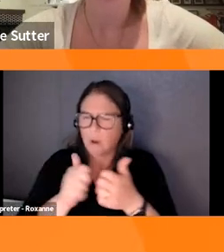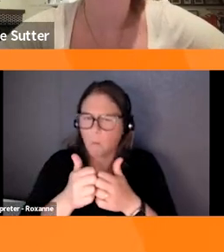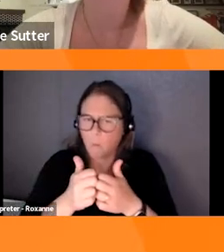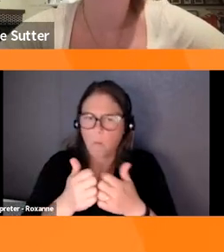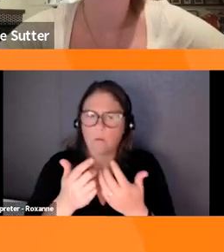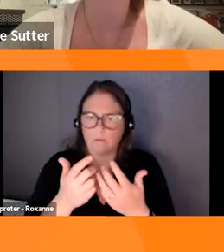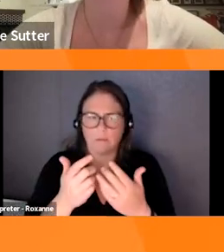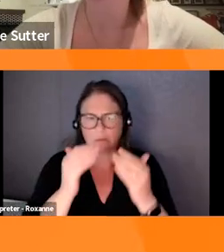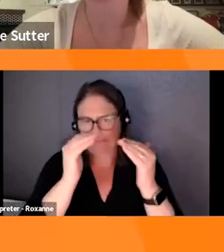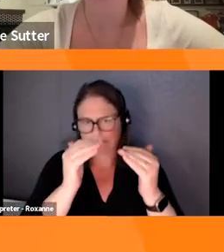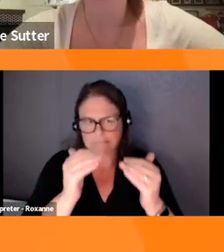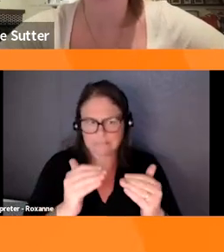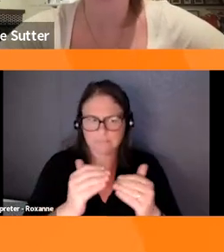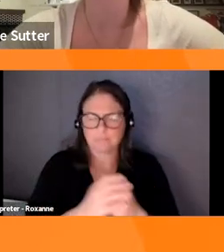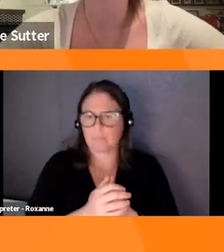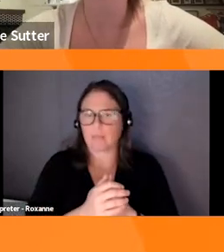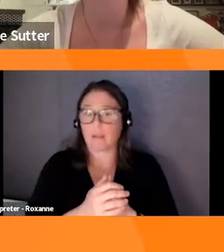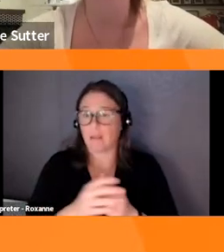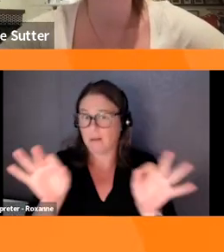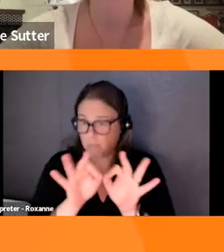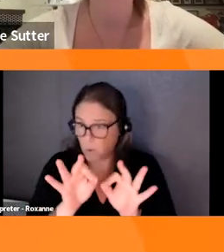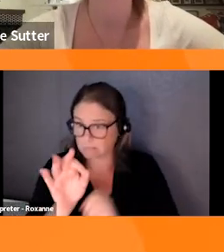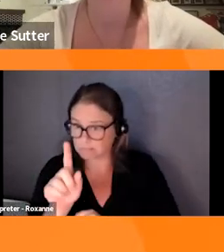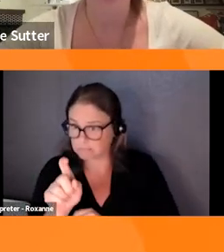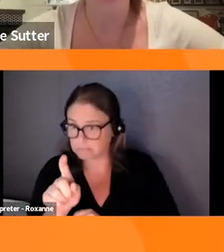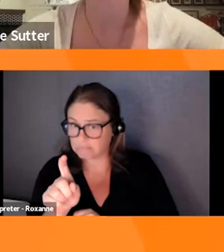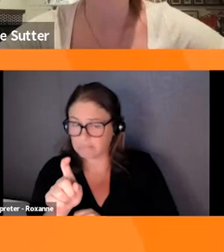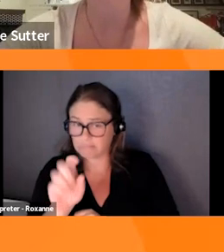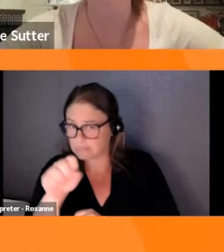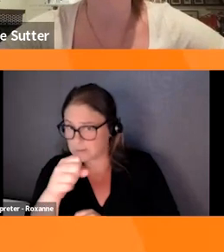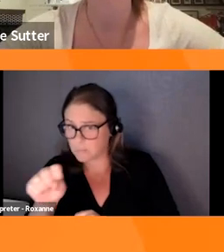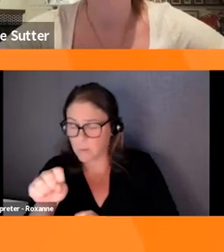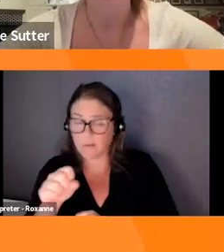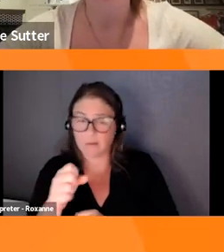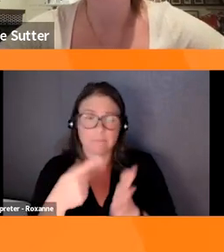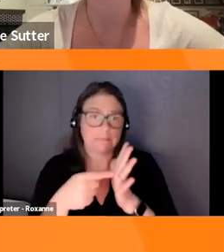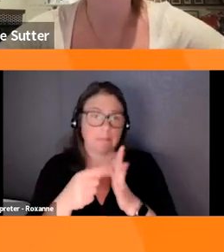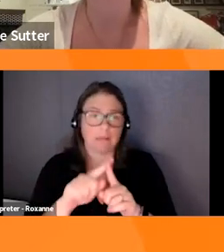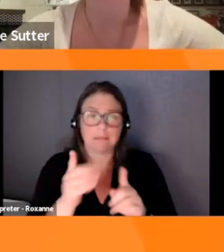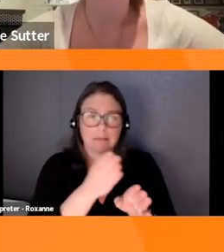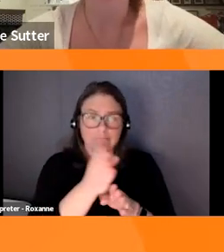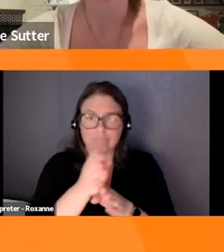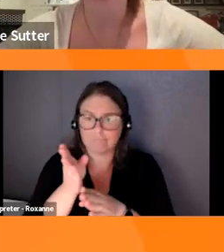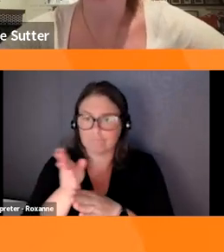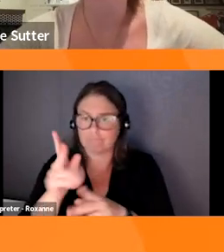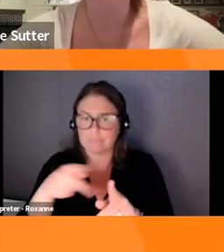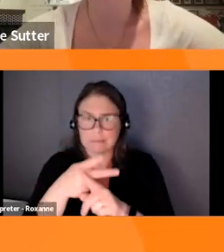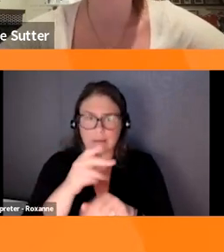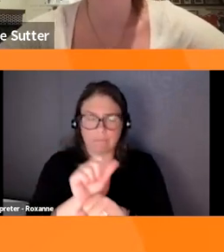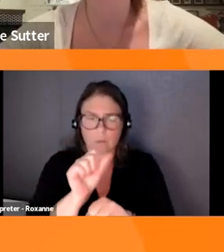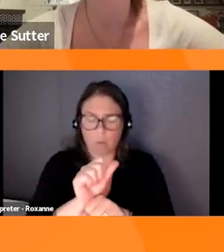Relevant, so does it seem worthwhile? So different industries might have different areas, even